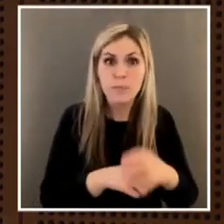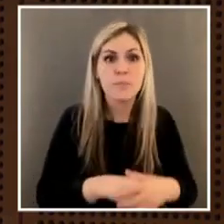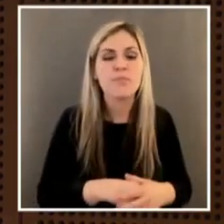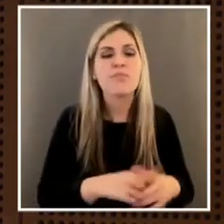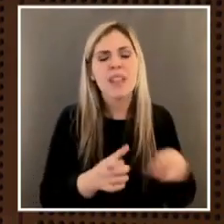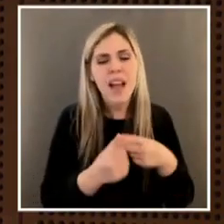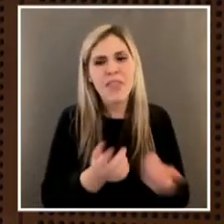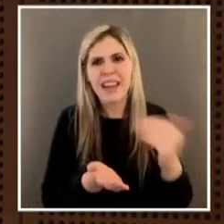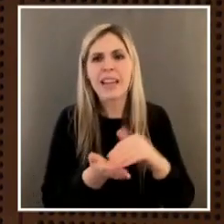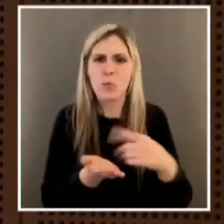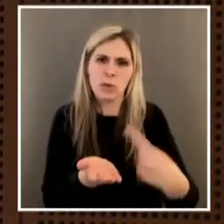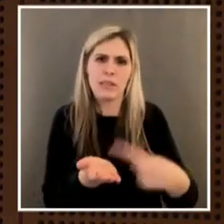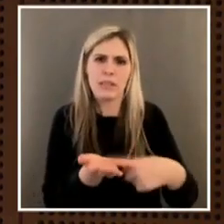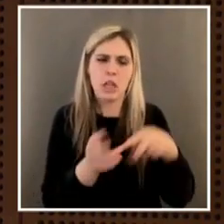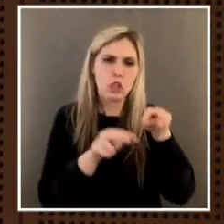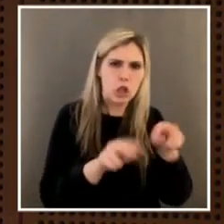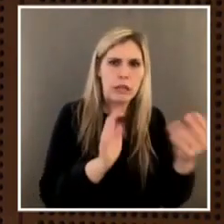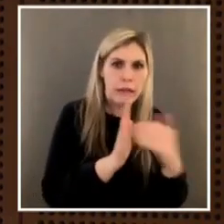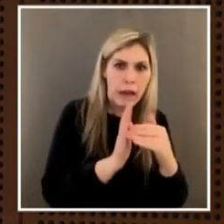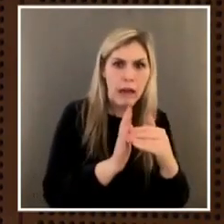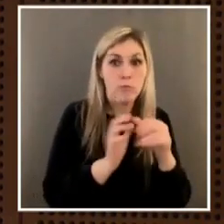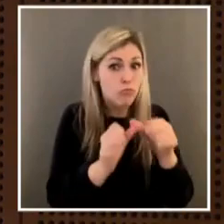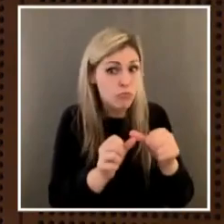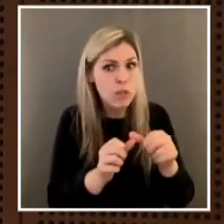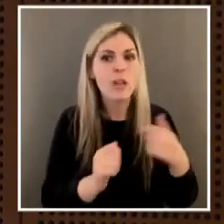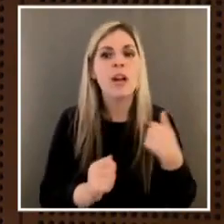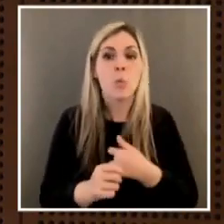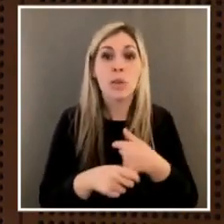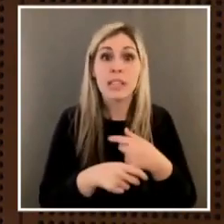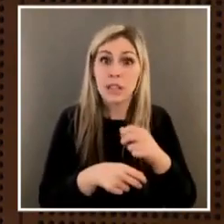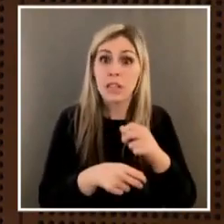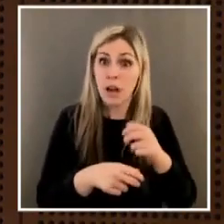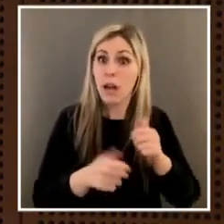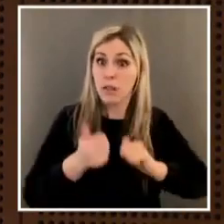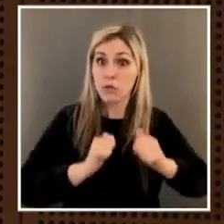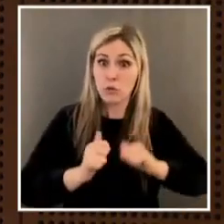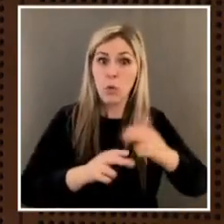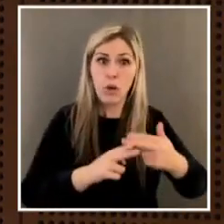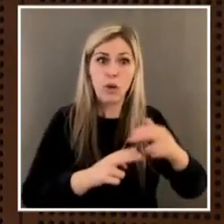reassess. We did a production called Flight